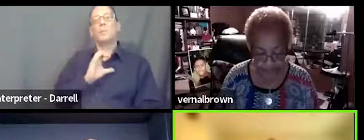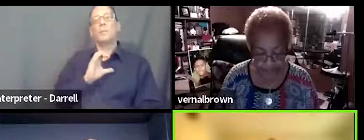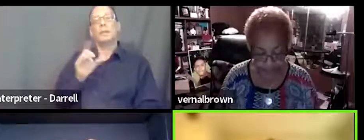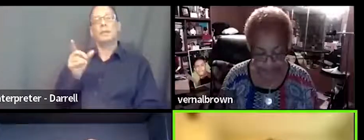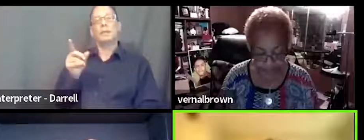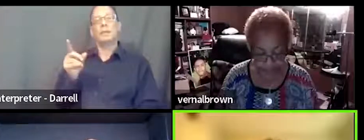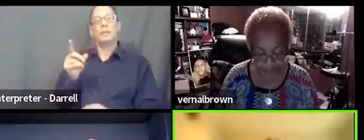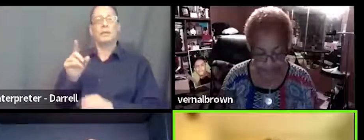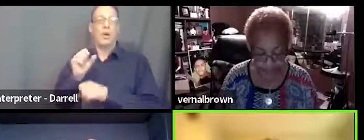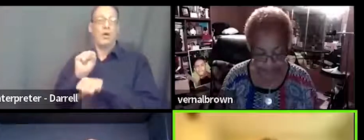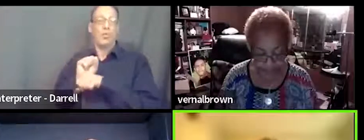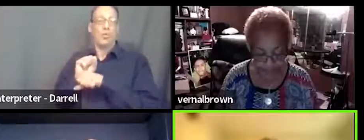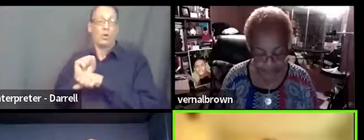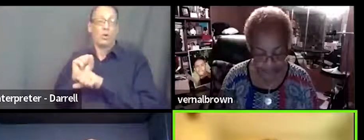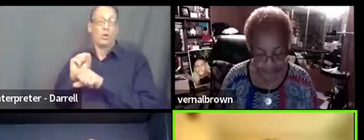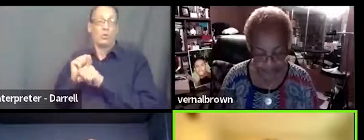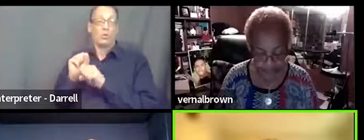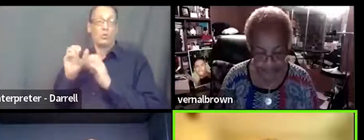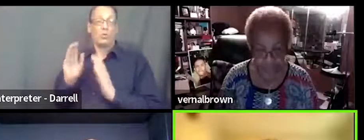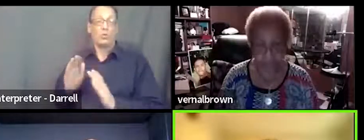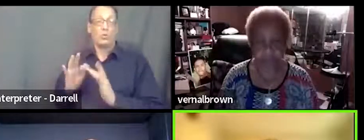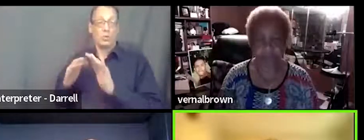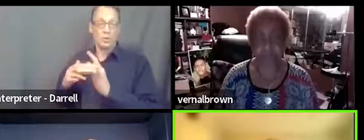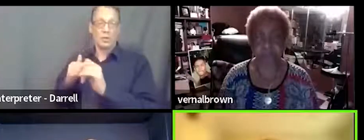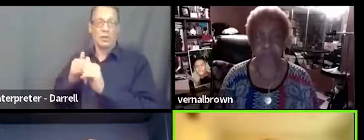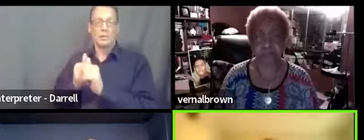a workforce update, was provided by